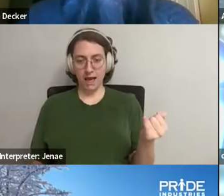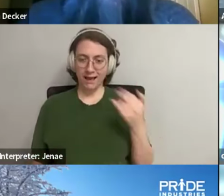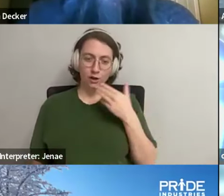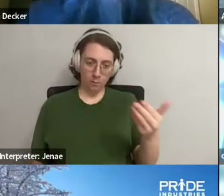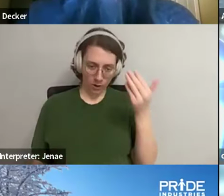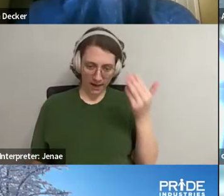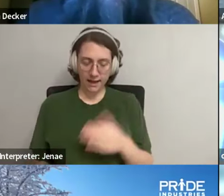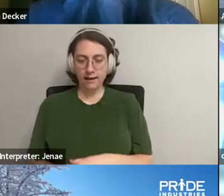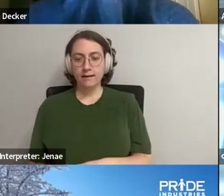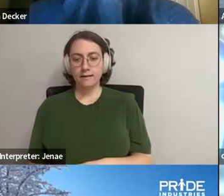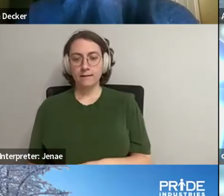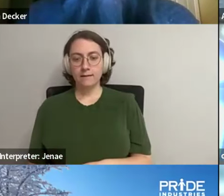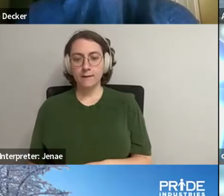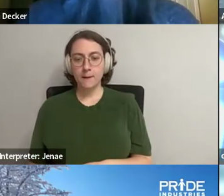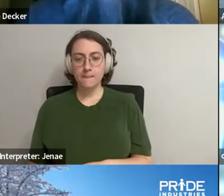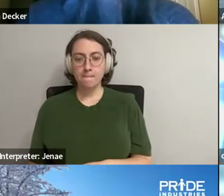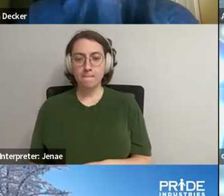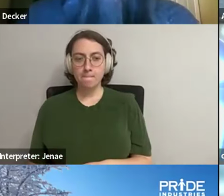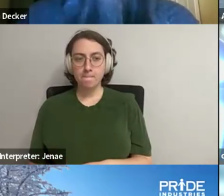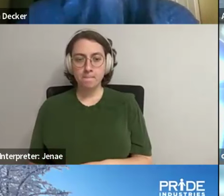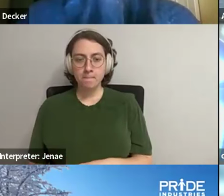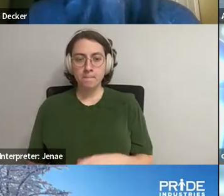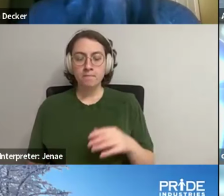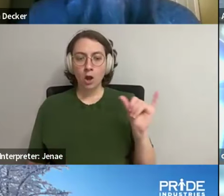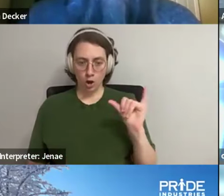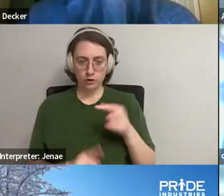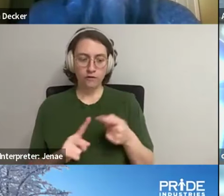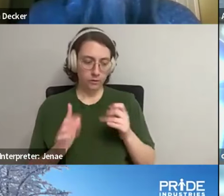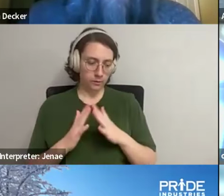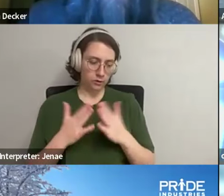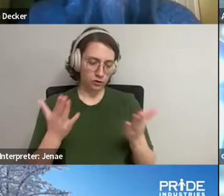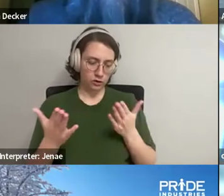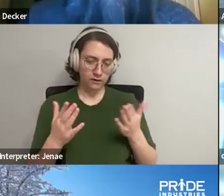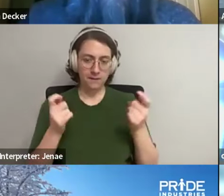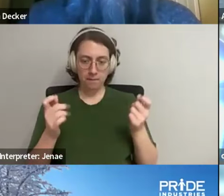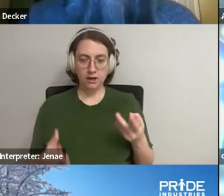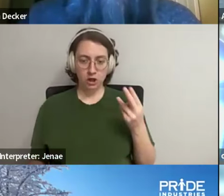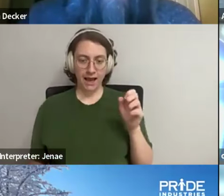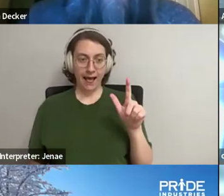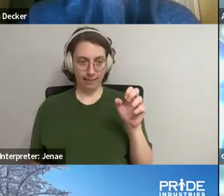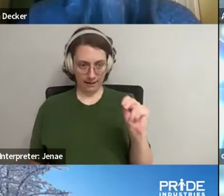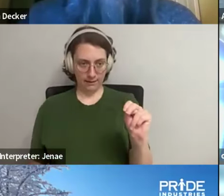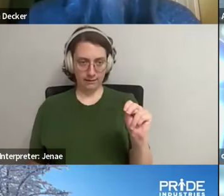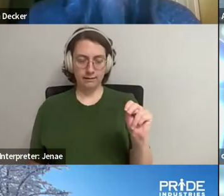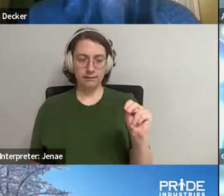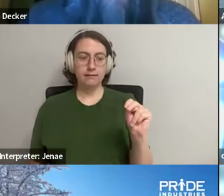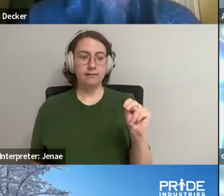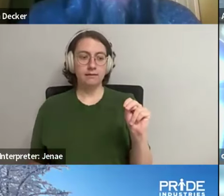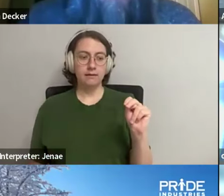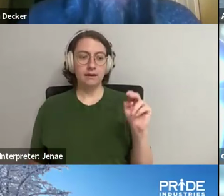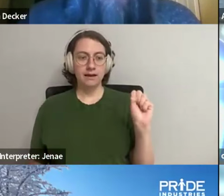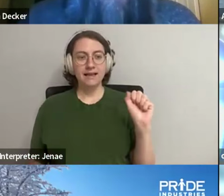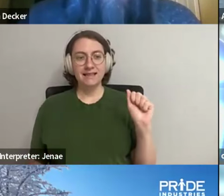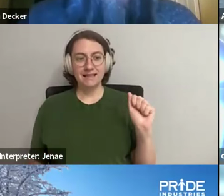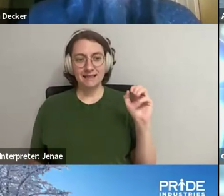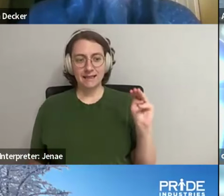morning. We've got, additionally from community services, our manager, Helen. We have Sammy